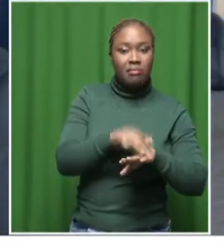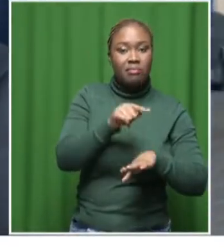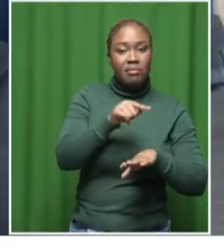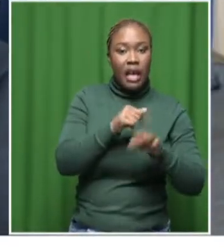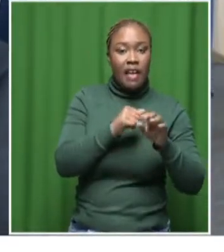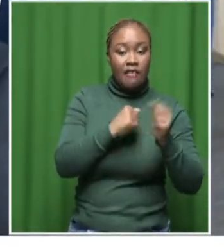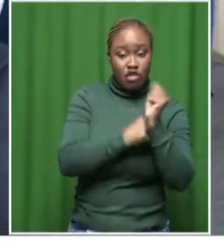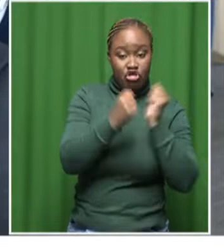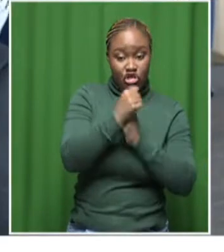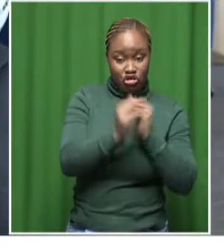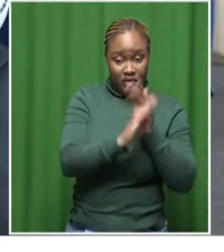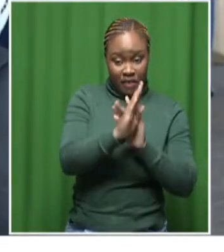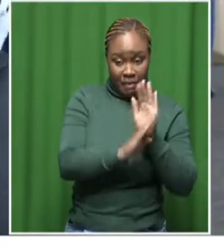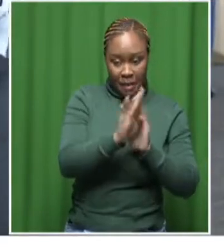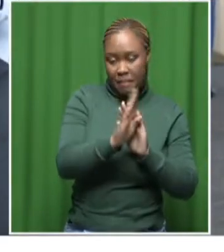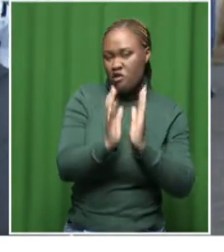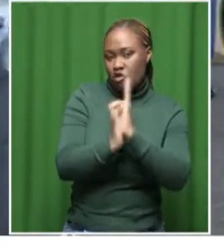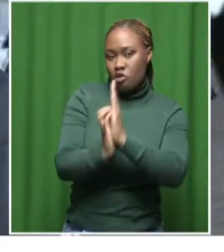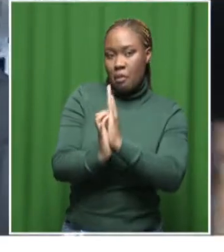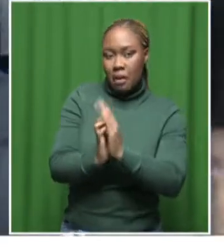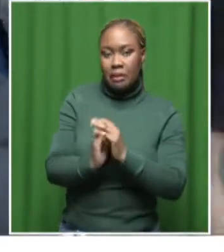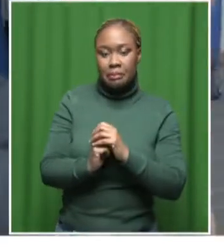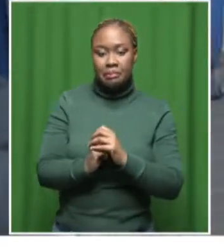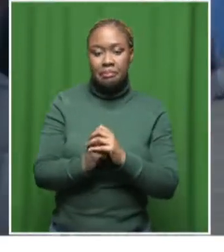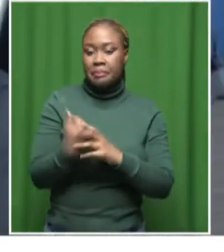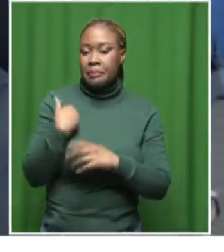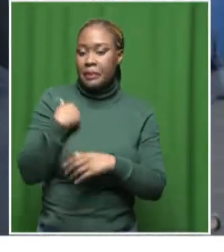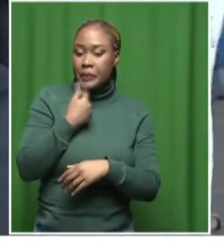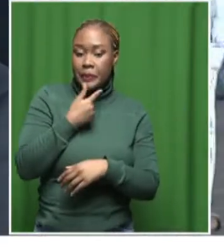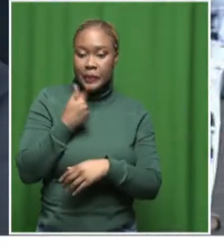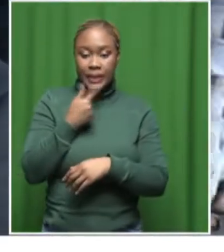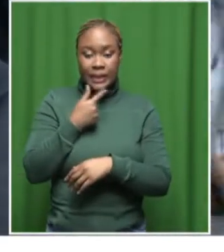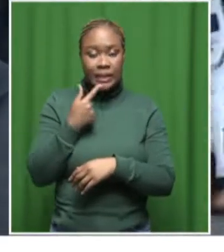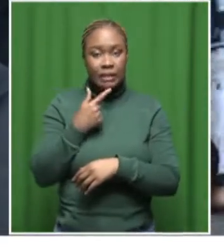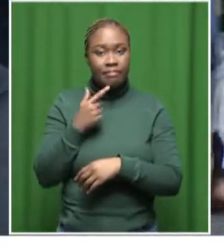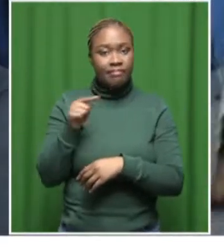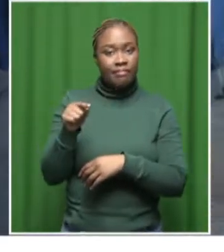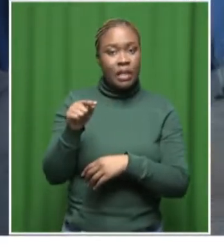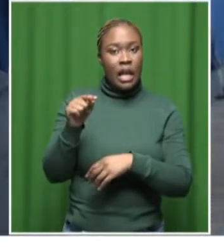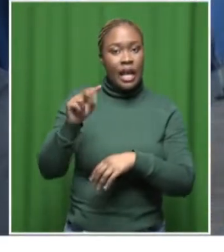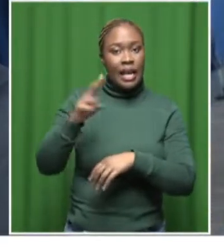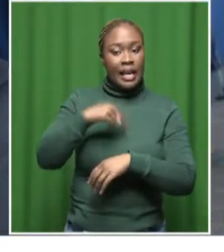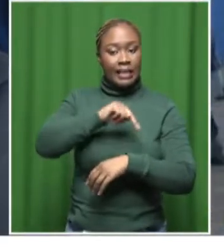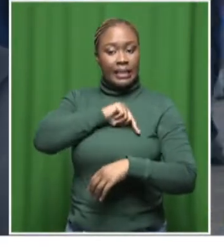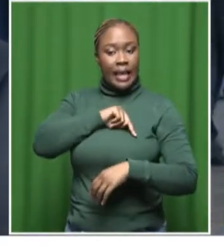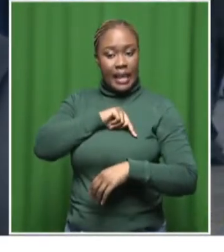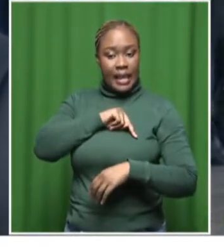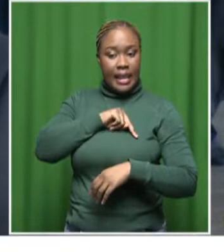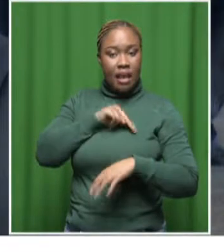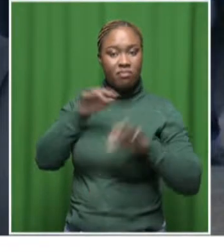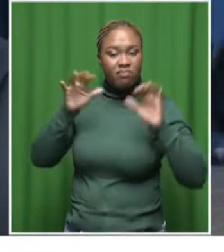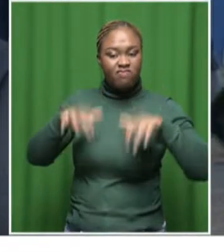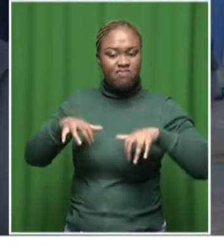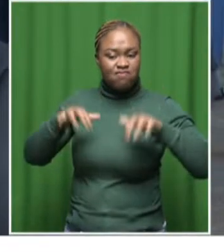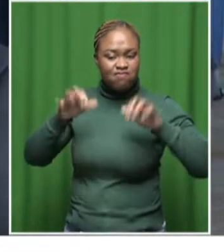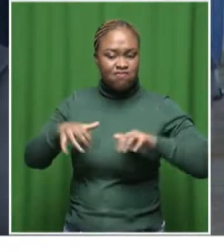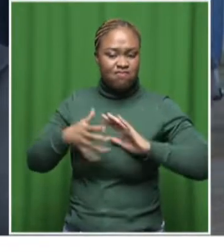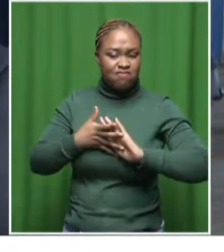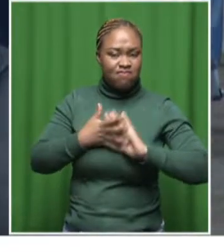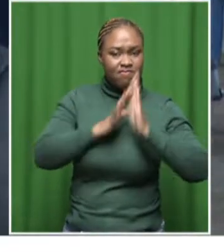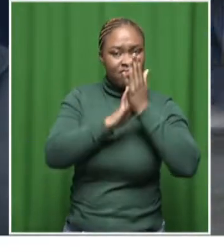development. For instance, if you look at the recent disaster that KZN experienced,